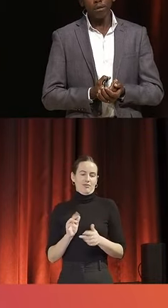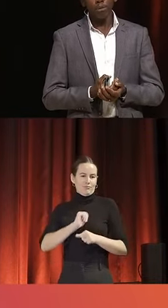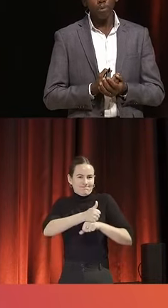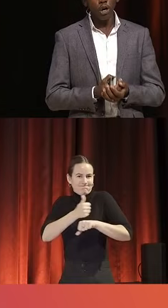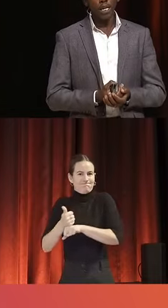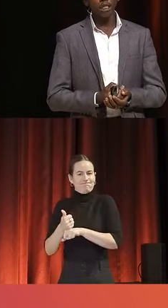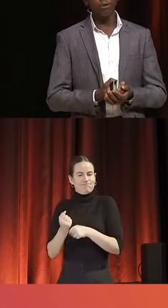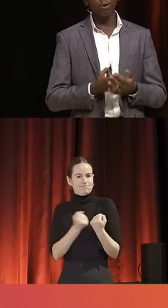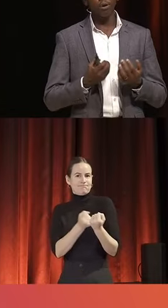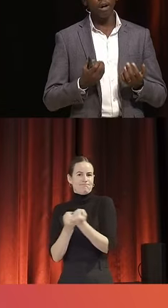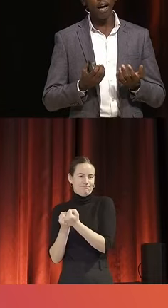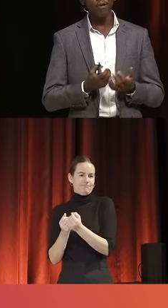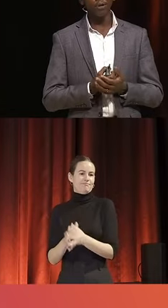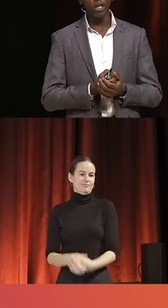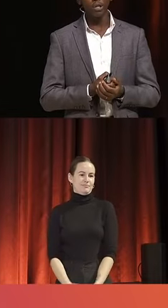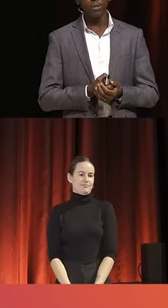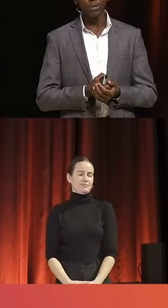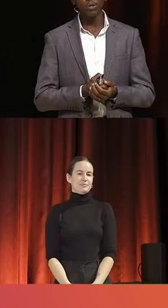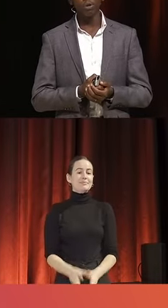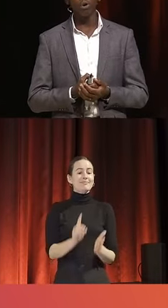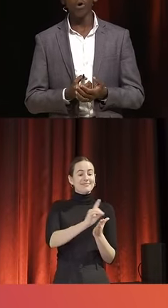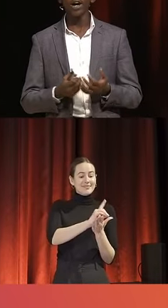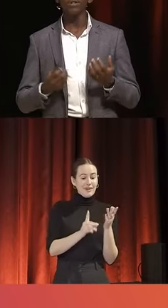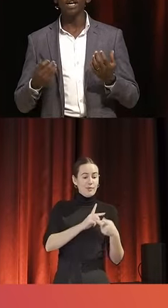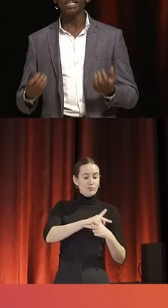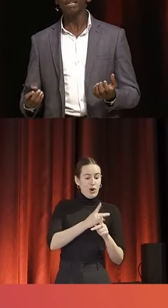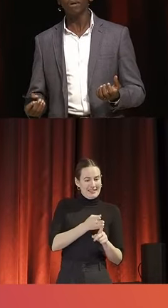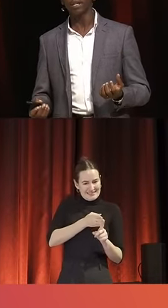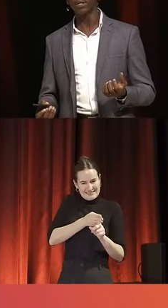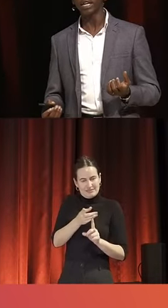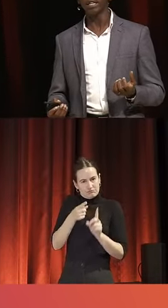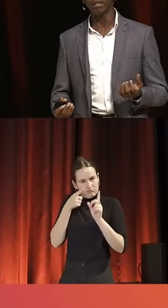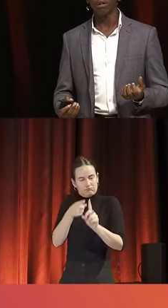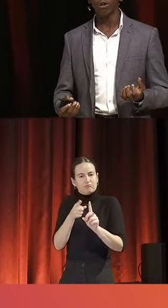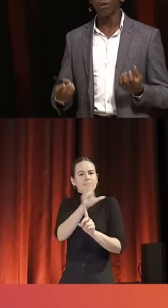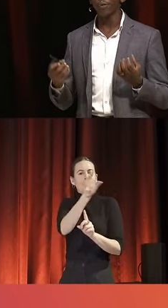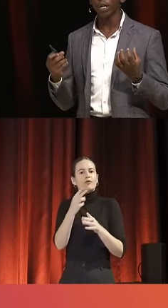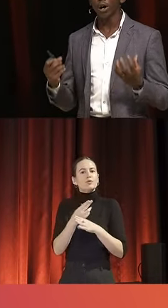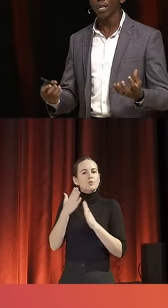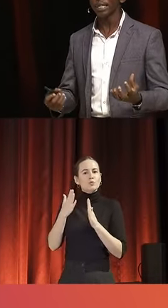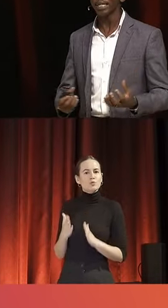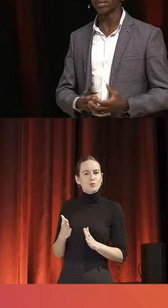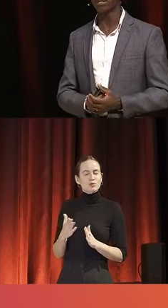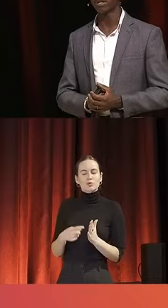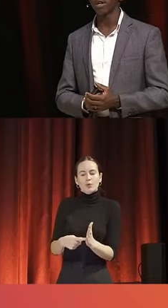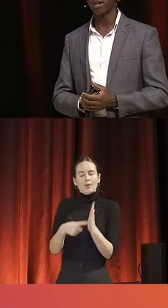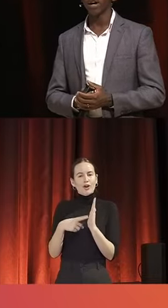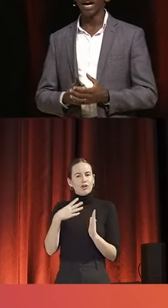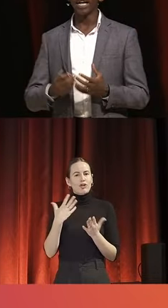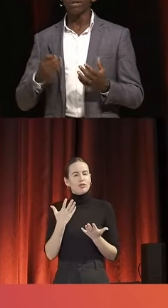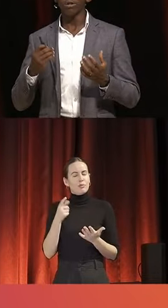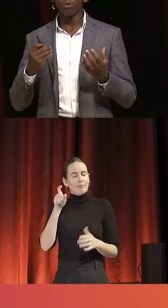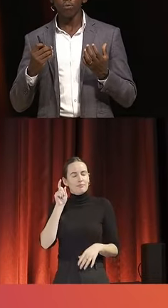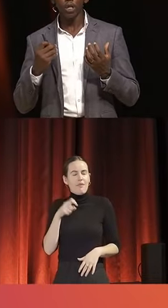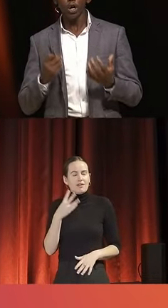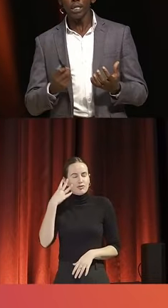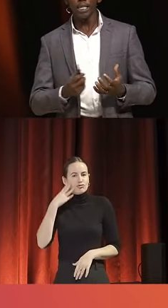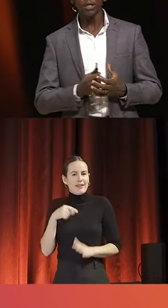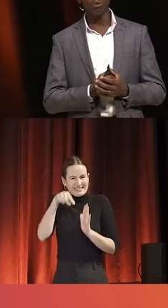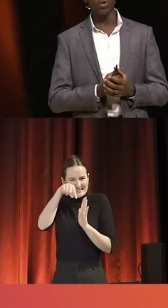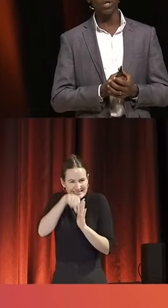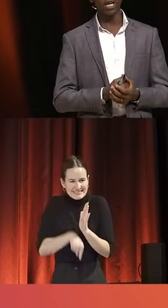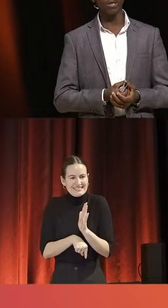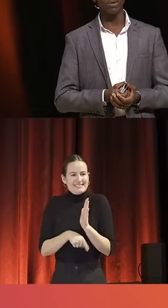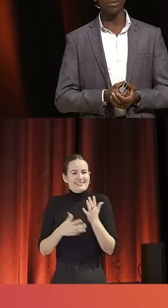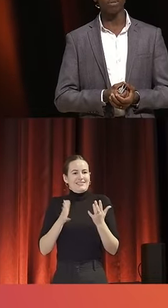Designing products for African users requires a deep understanding of the context and the context